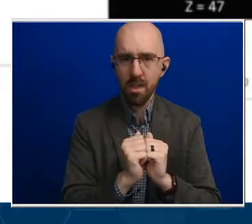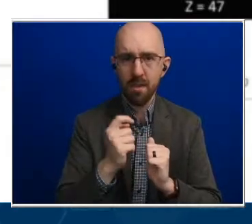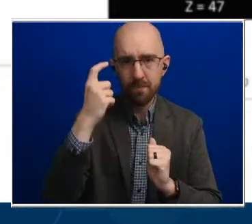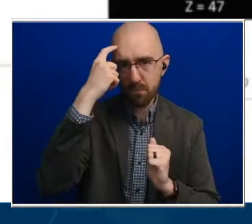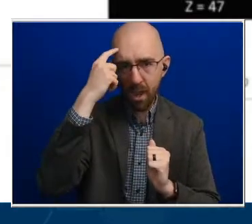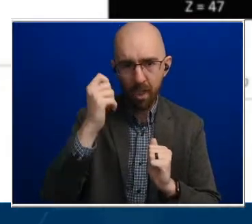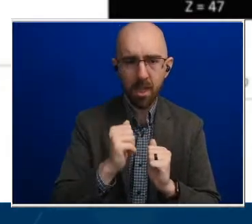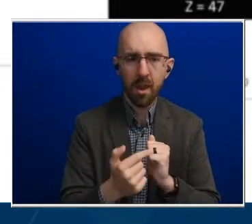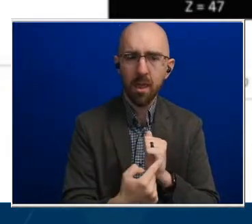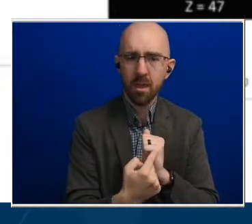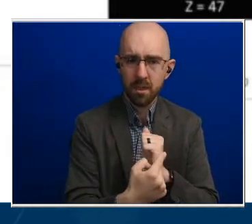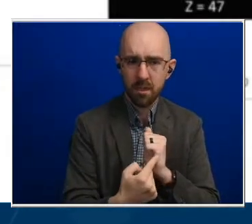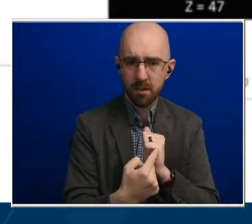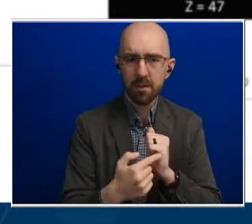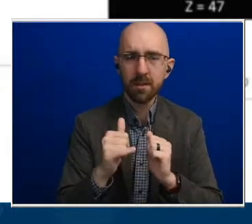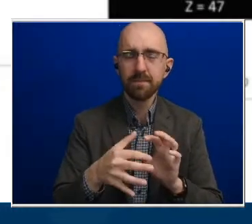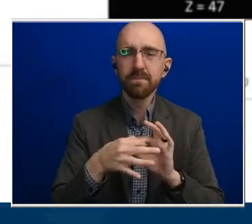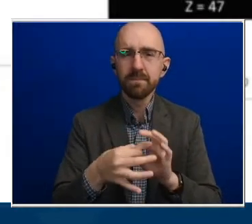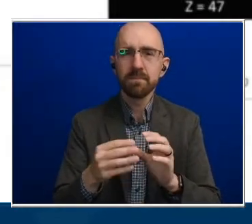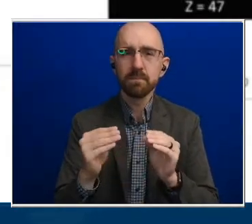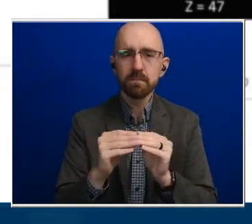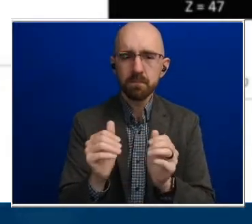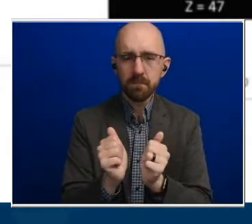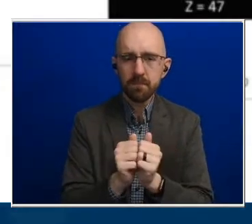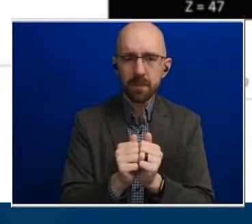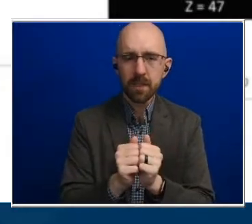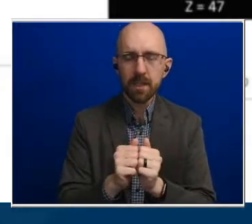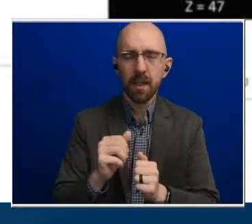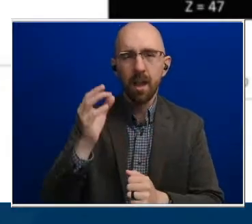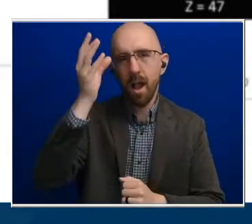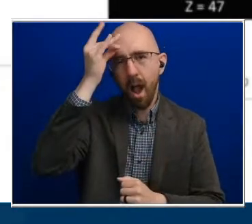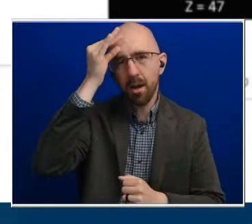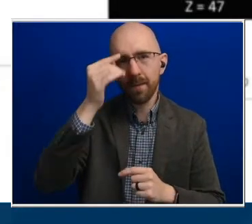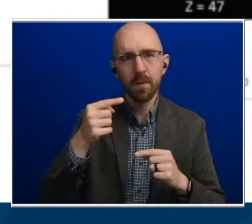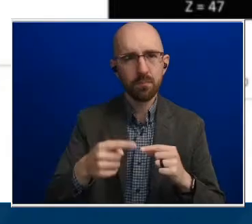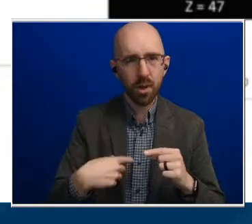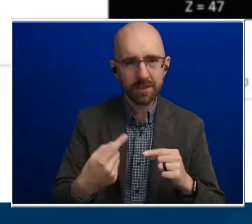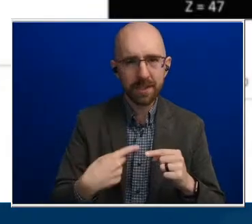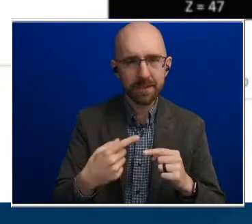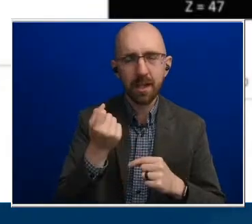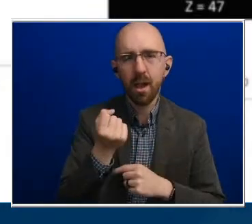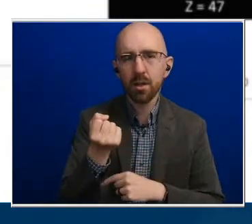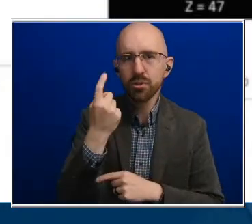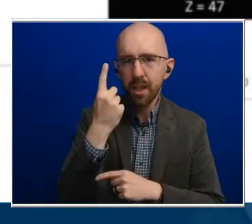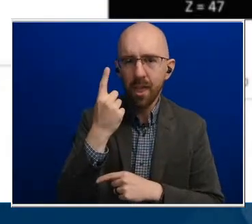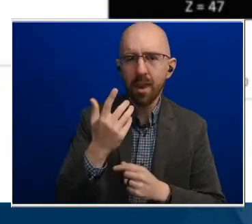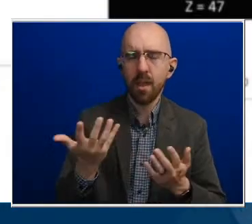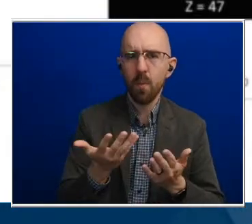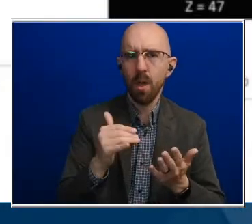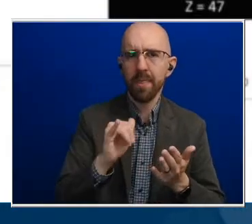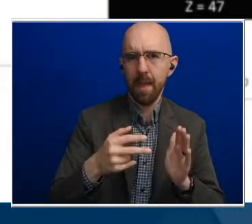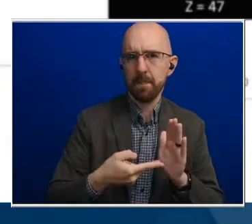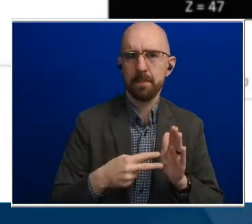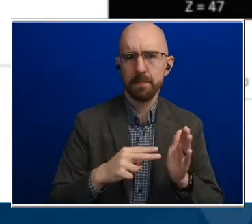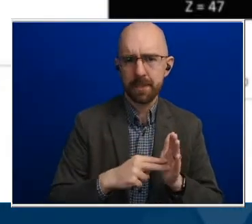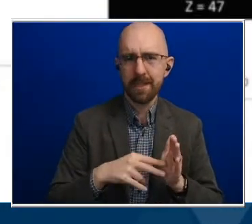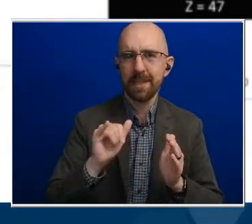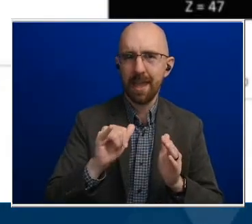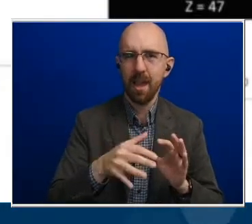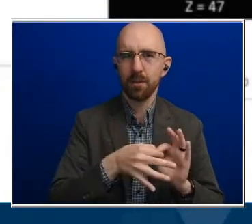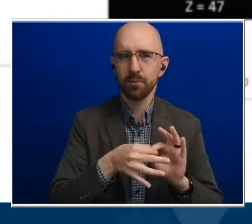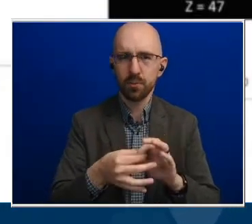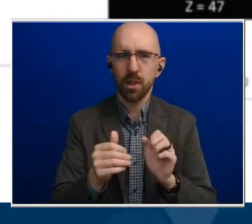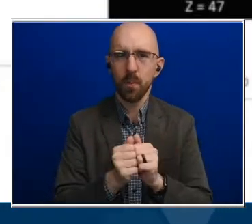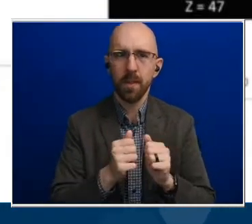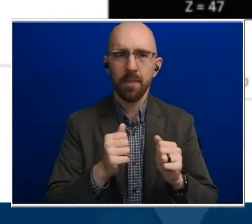is associated more with cognitive processing and understanding what that means. That was associated with changes in